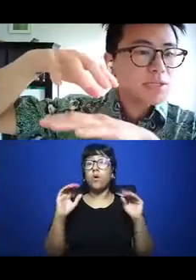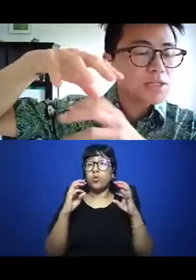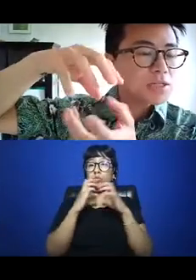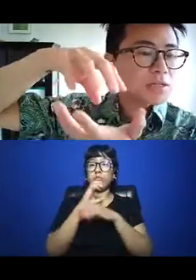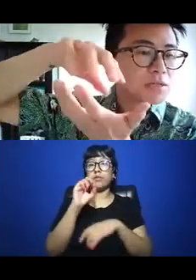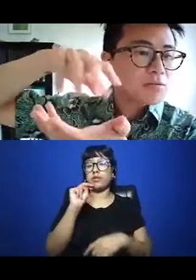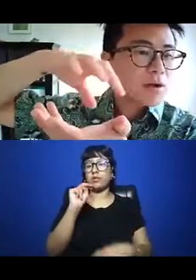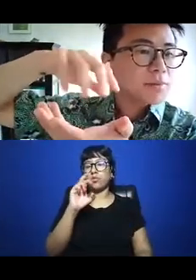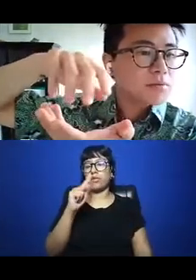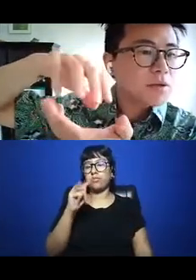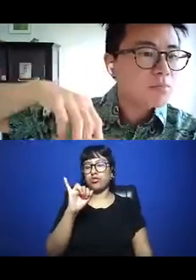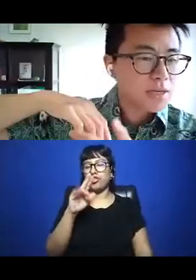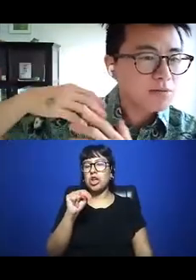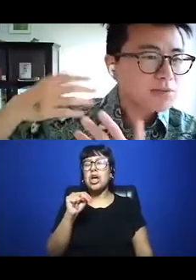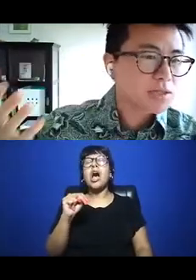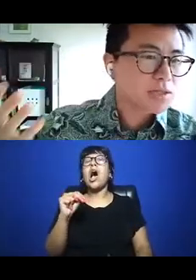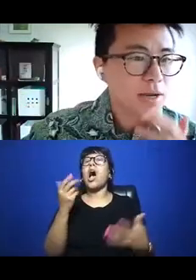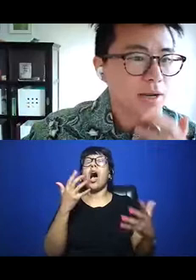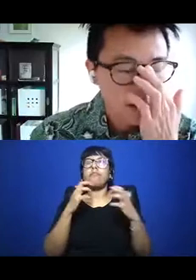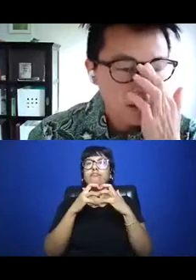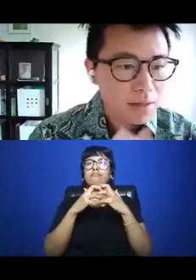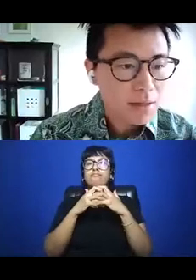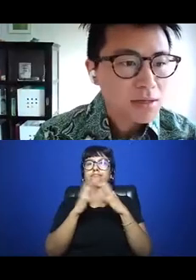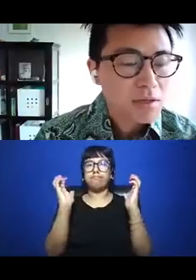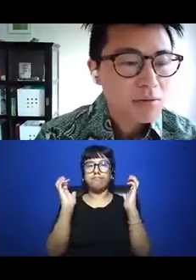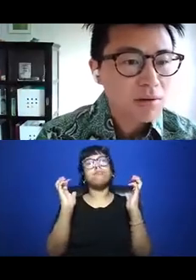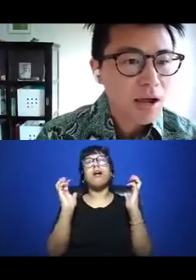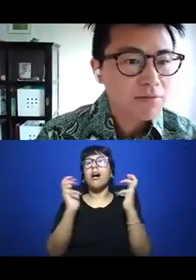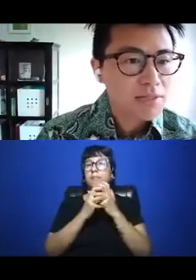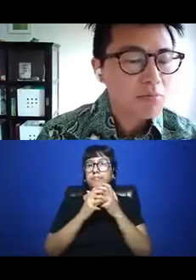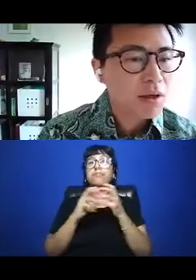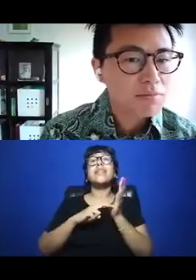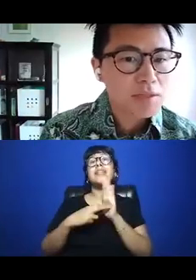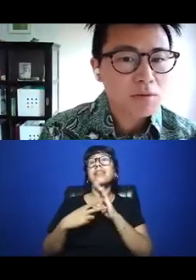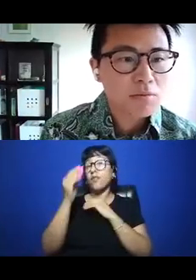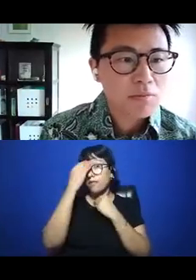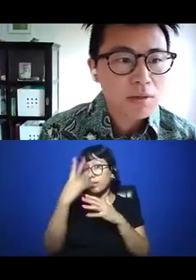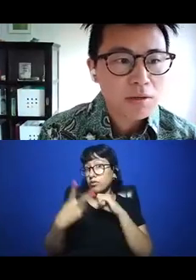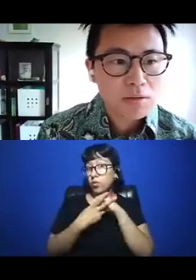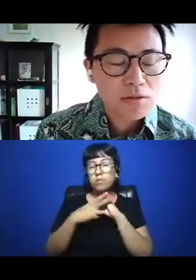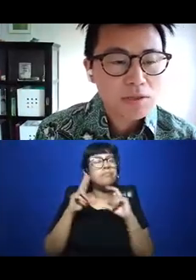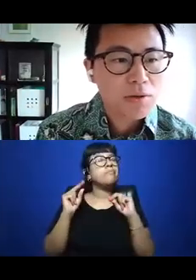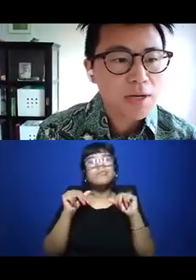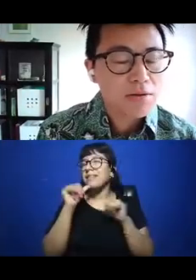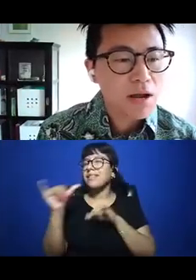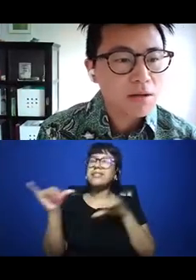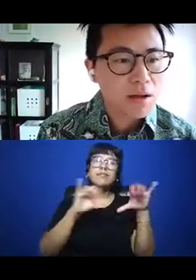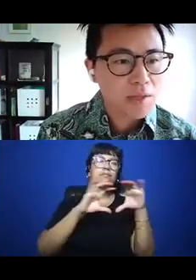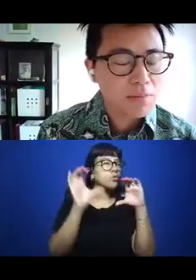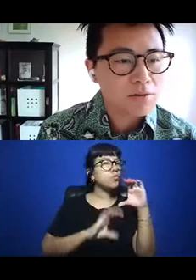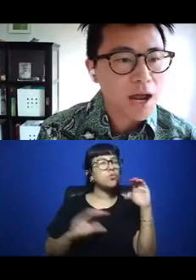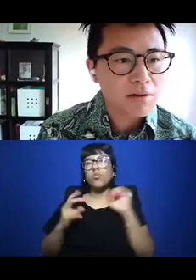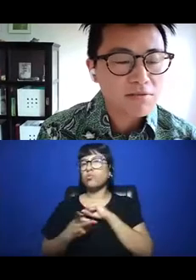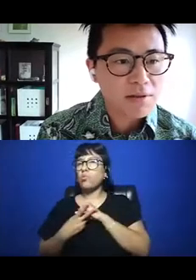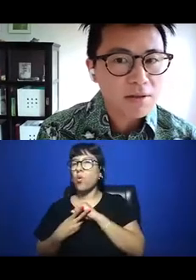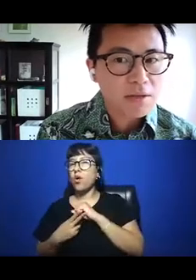could potentially decrypt in the middle, but they don't store anything. So we don't have the same problems as Zoom. There's no storing, and they're not